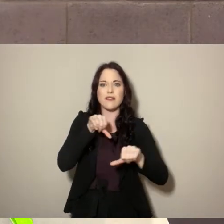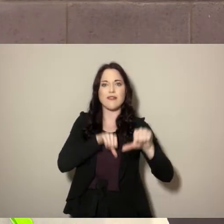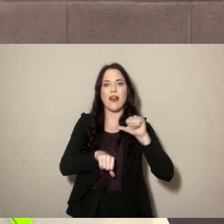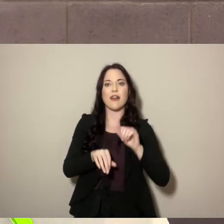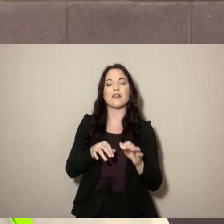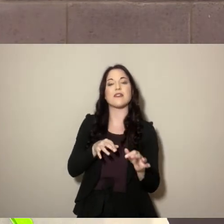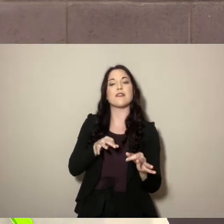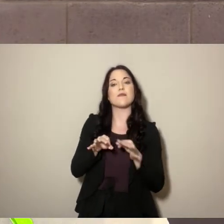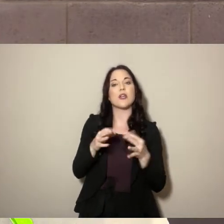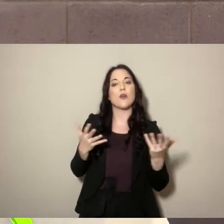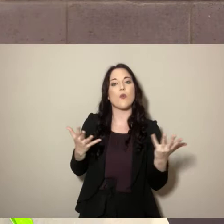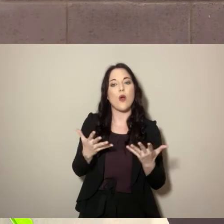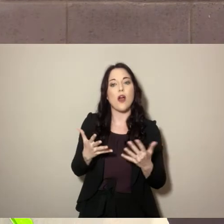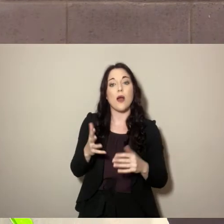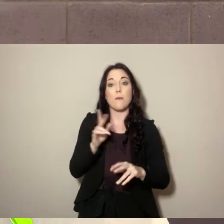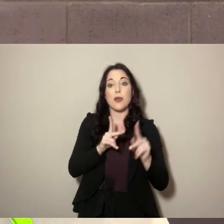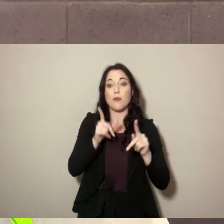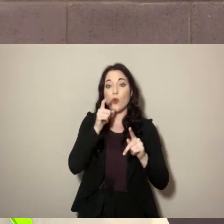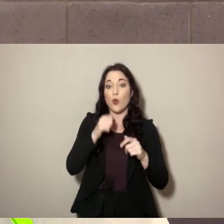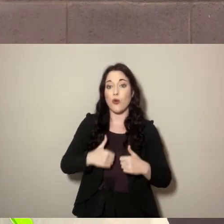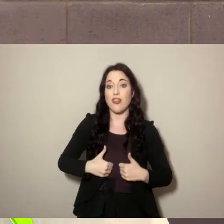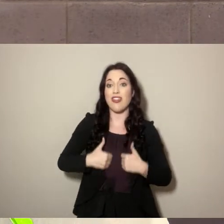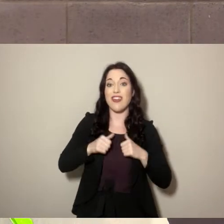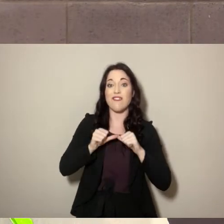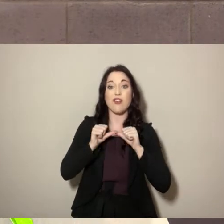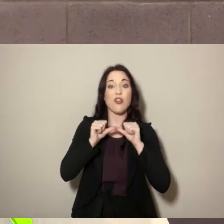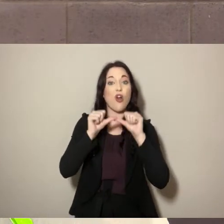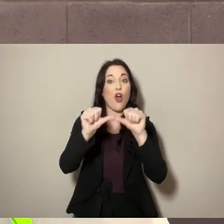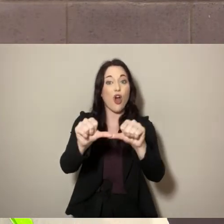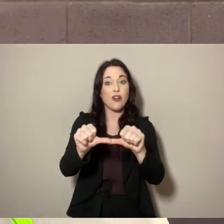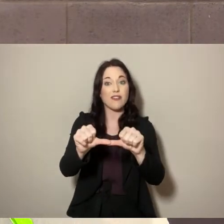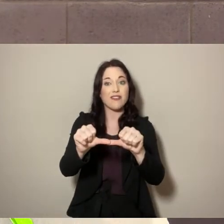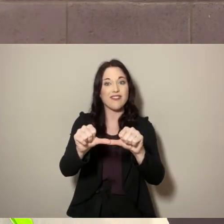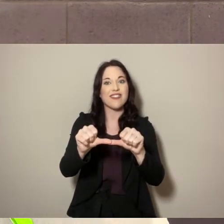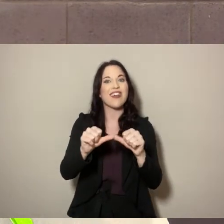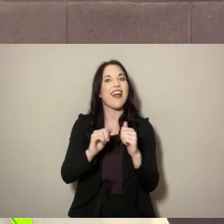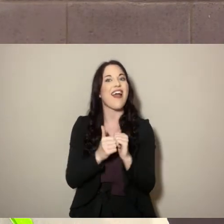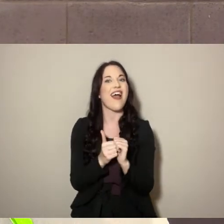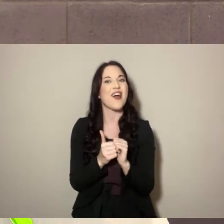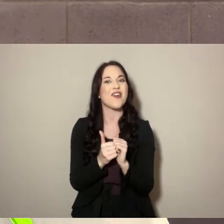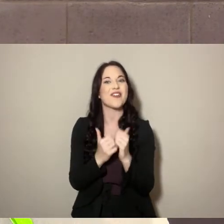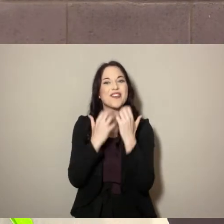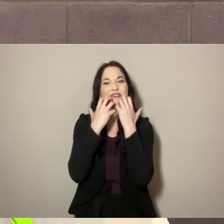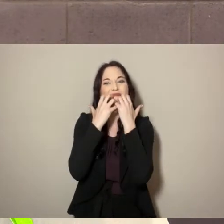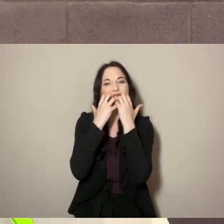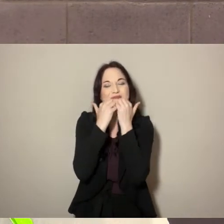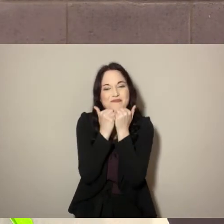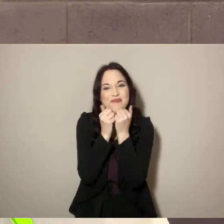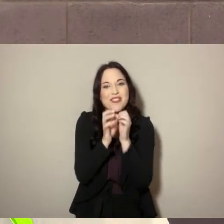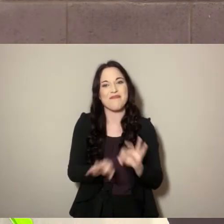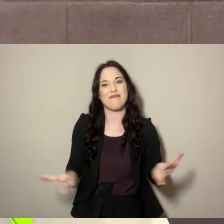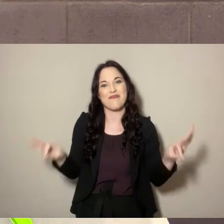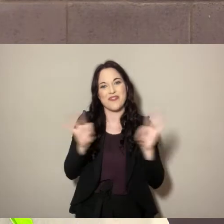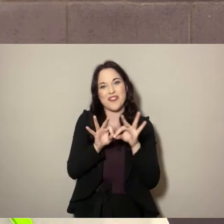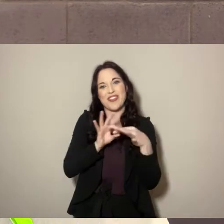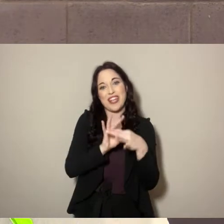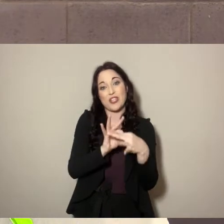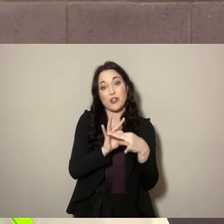of those who live the longest lives is meaningful relationships. You want to live